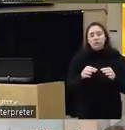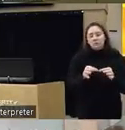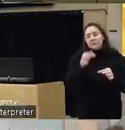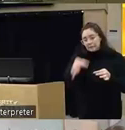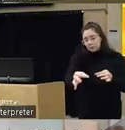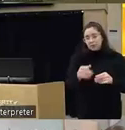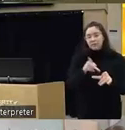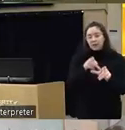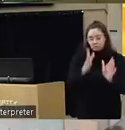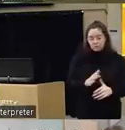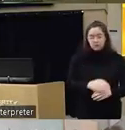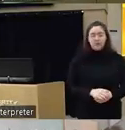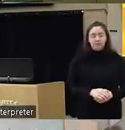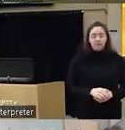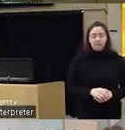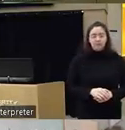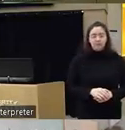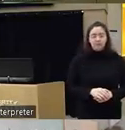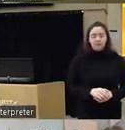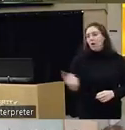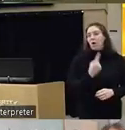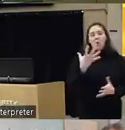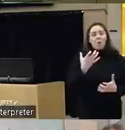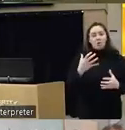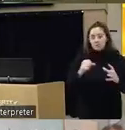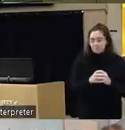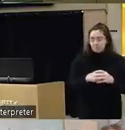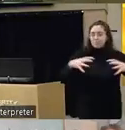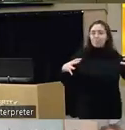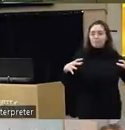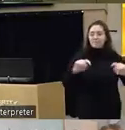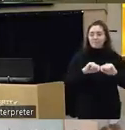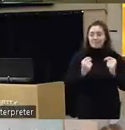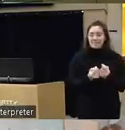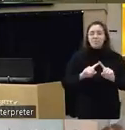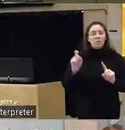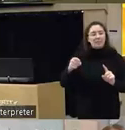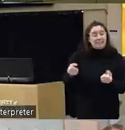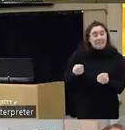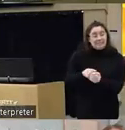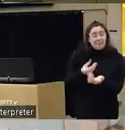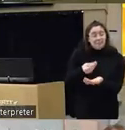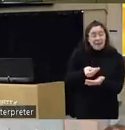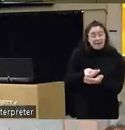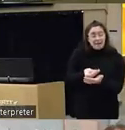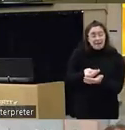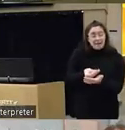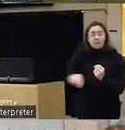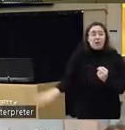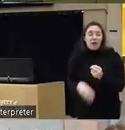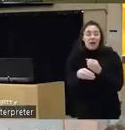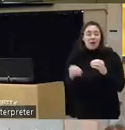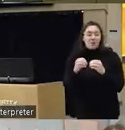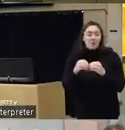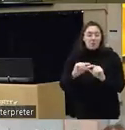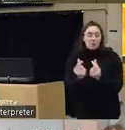psychiatrist. I think we always hope that we can build up a team, but again, we need to have funding in that extension group. I think